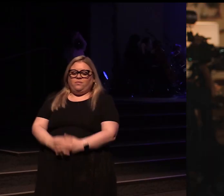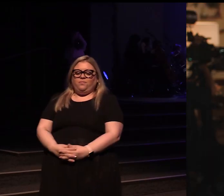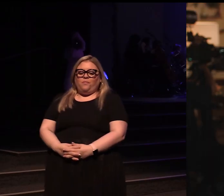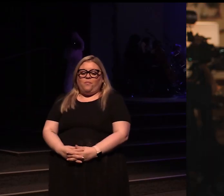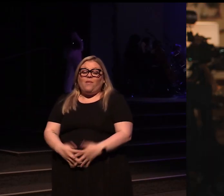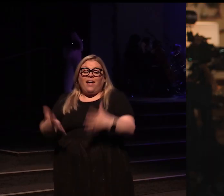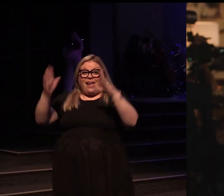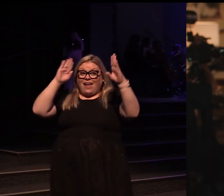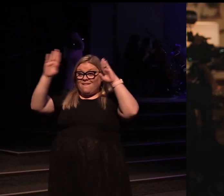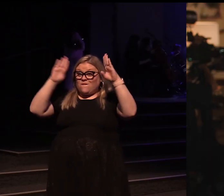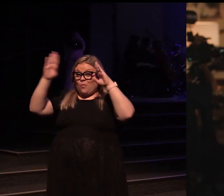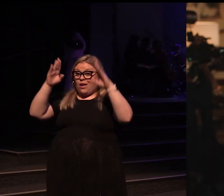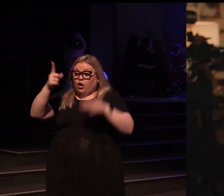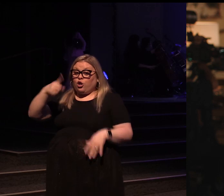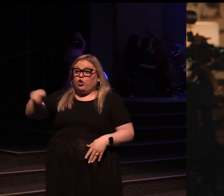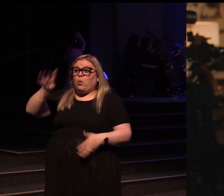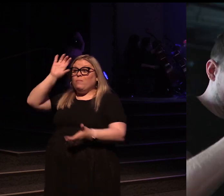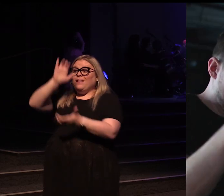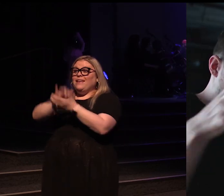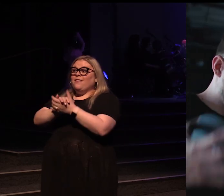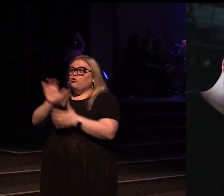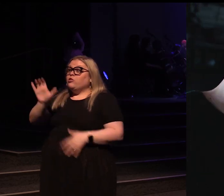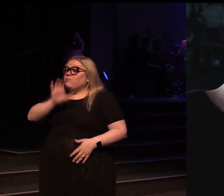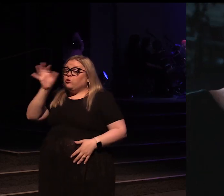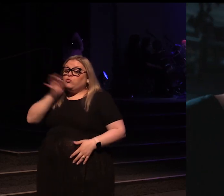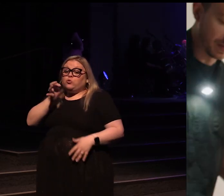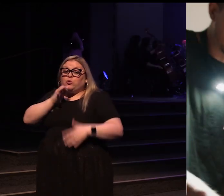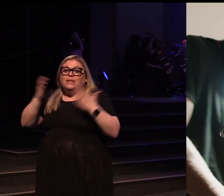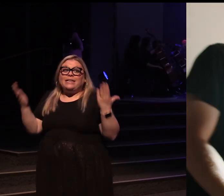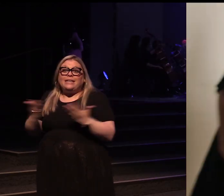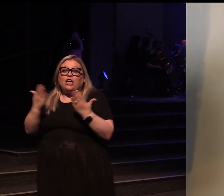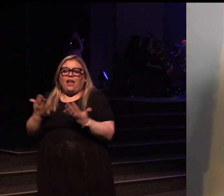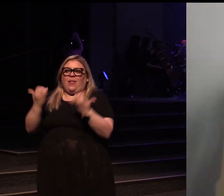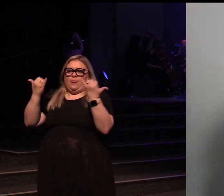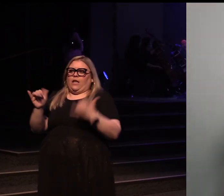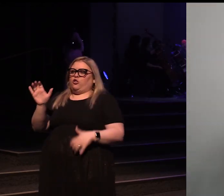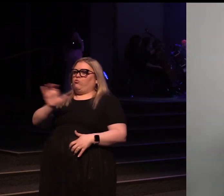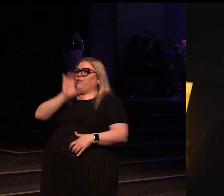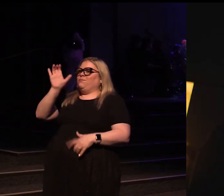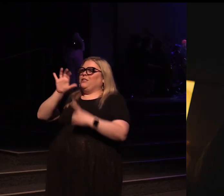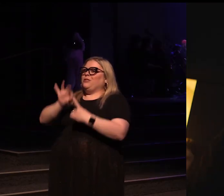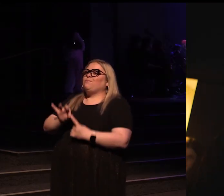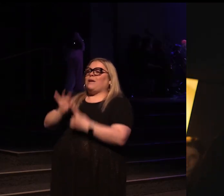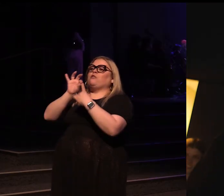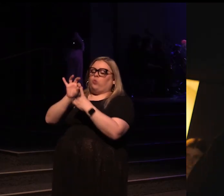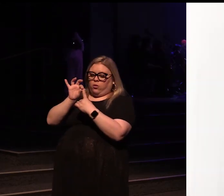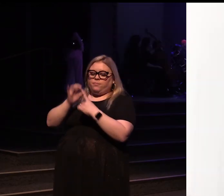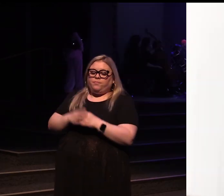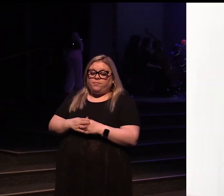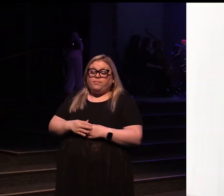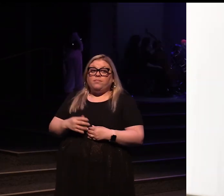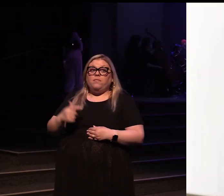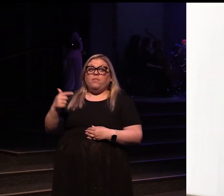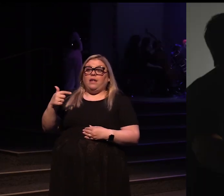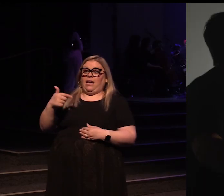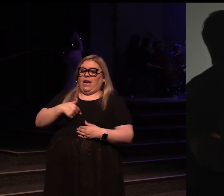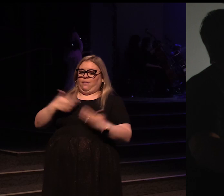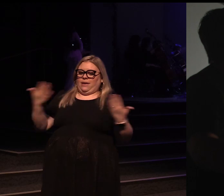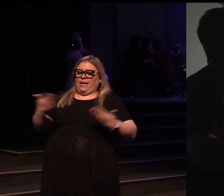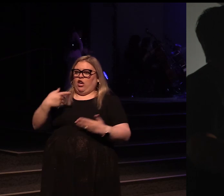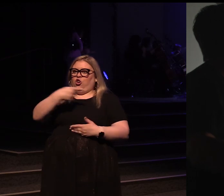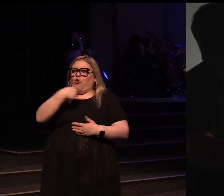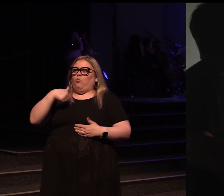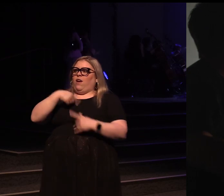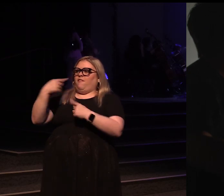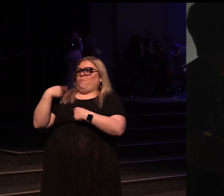Hey everyone, can you believe Christmas is almost here? This Christmas we have something special in store for you. I'm here on set for the